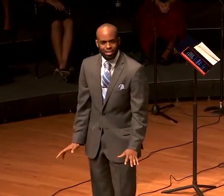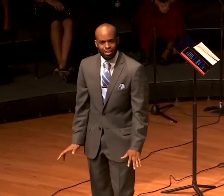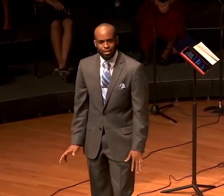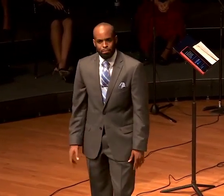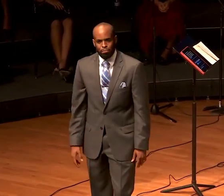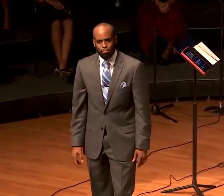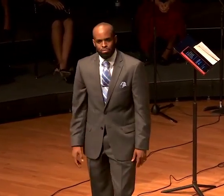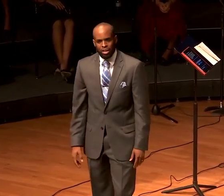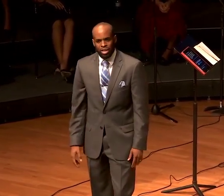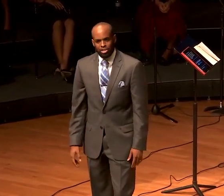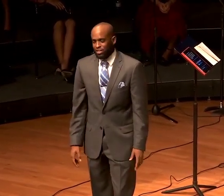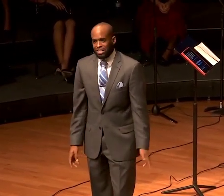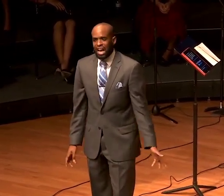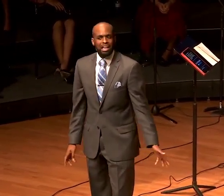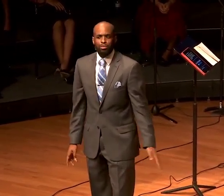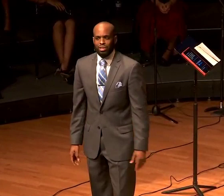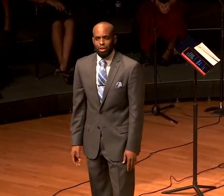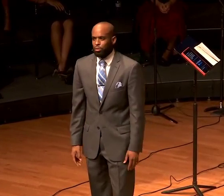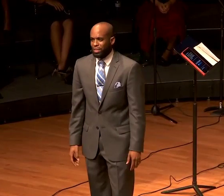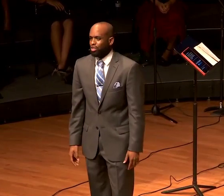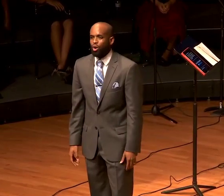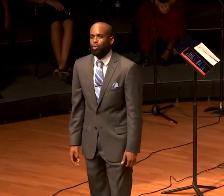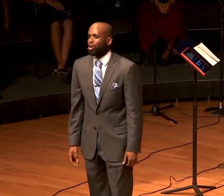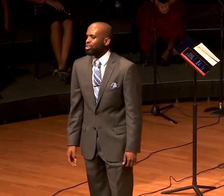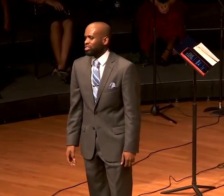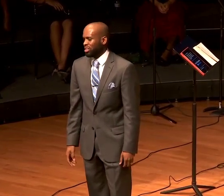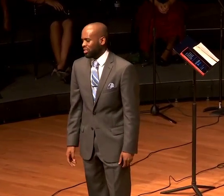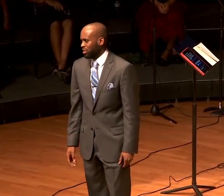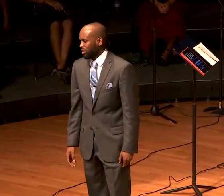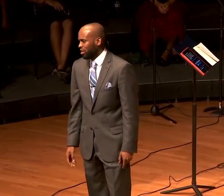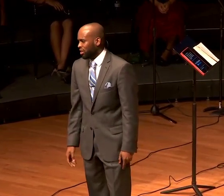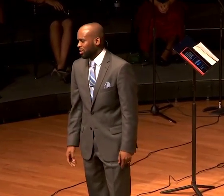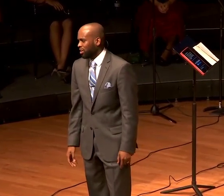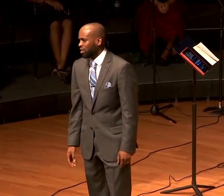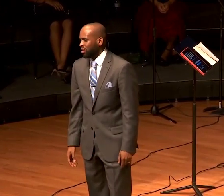meet. It's for the times where there will be no word.